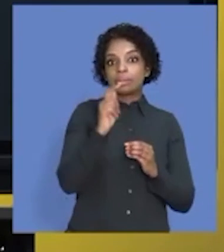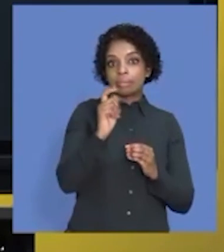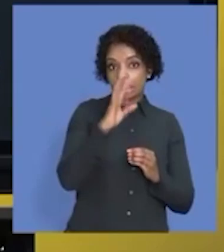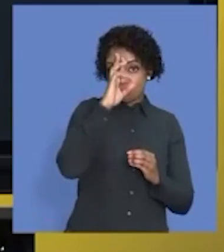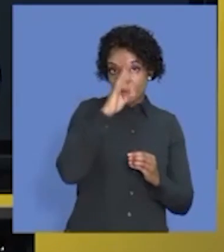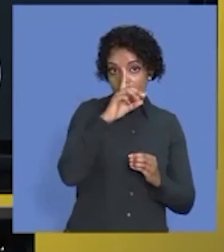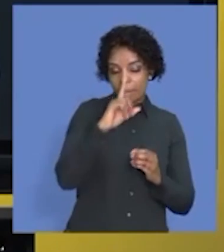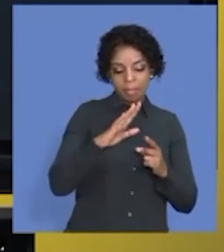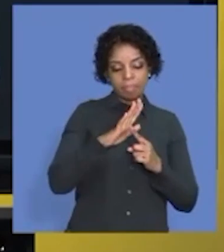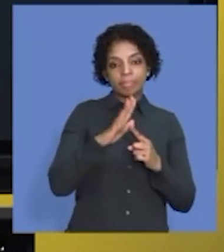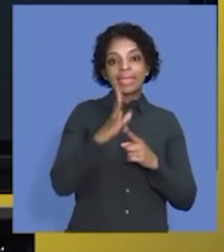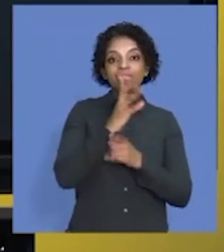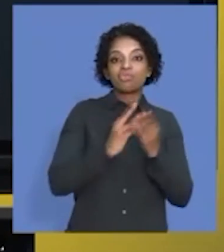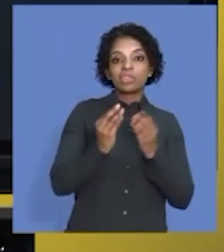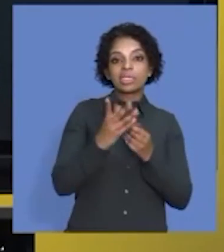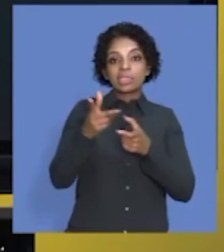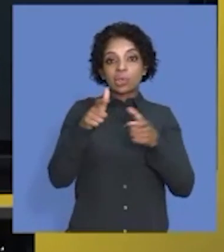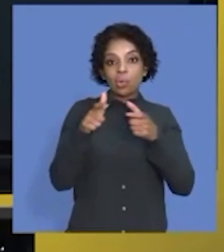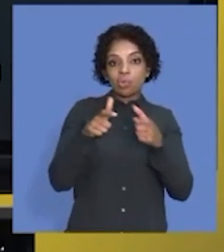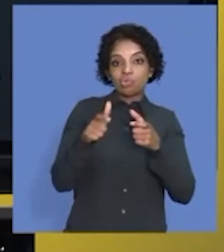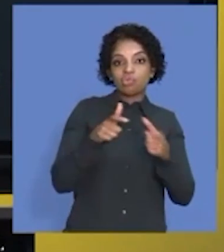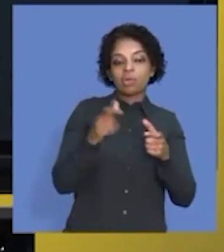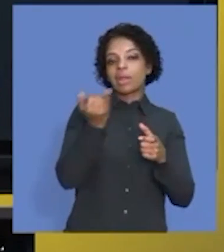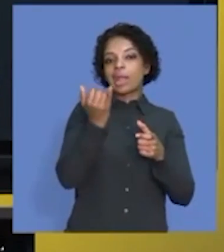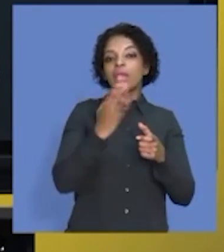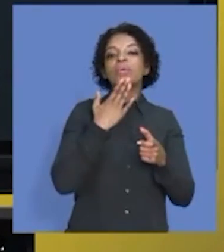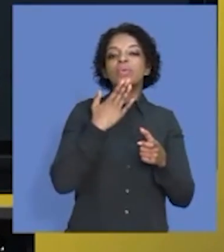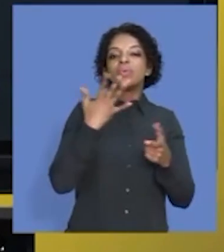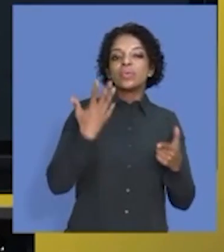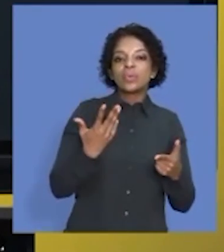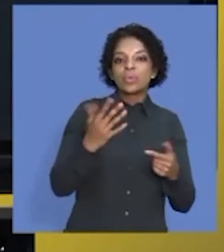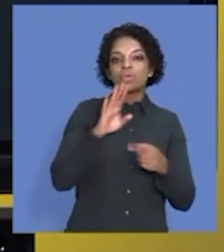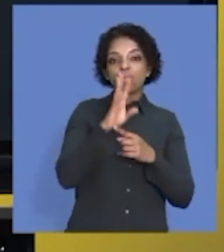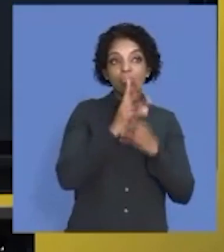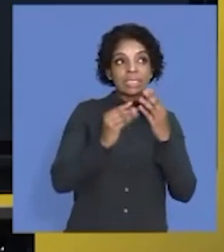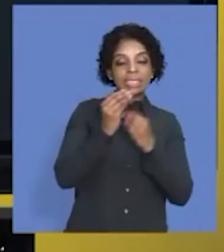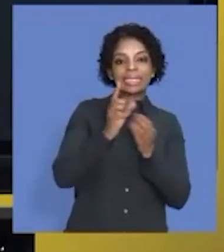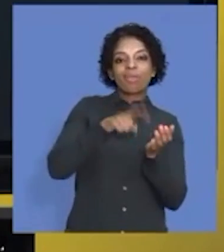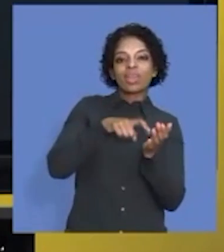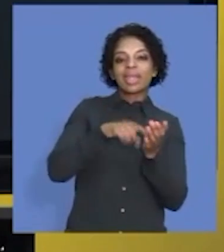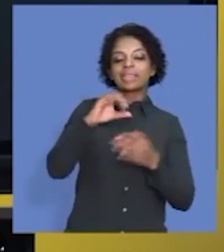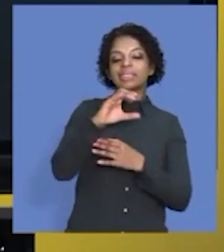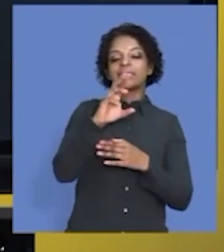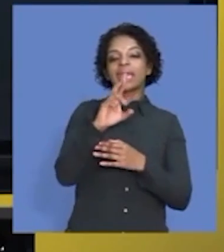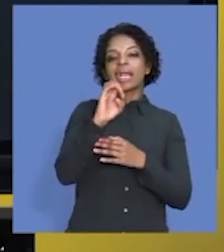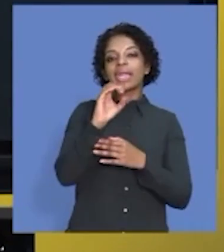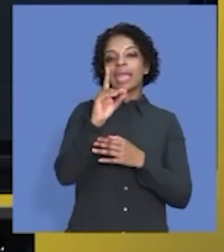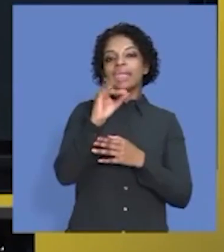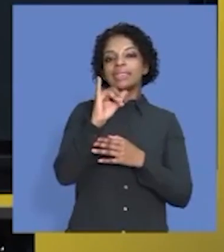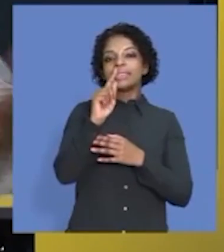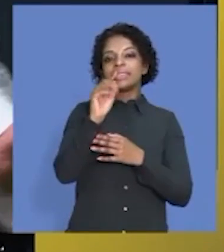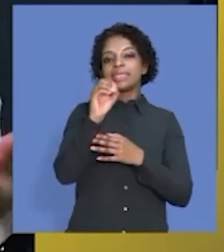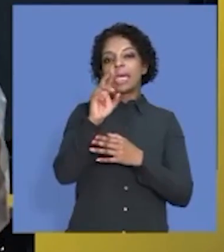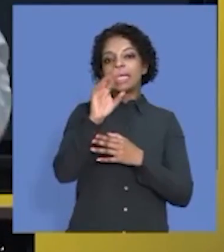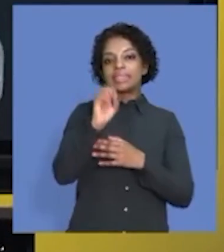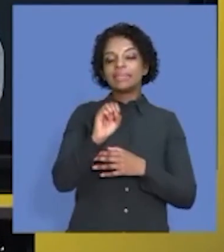payables? Remember, you've got your creditors control, namely your trade creditors, right? Those are people,